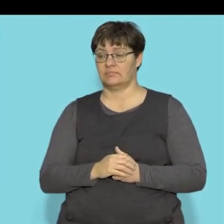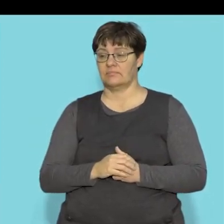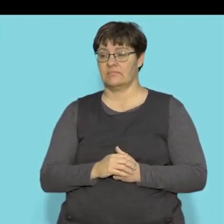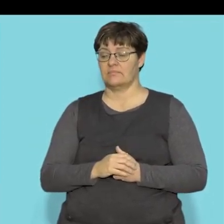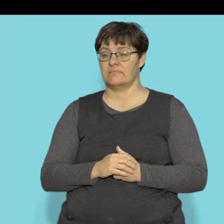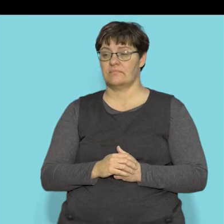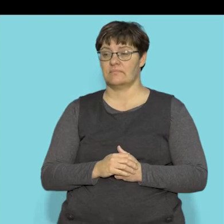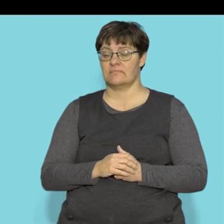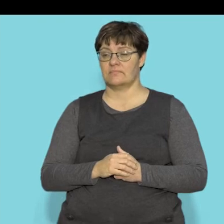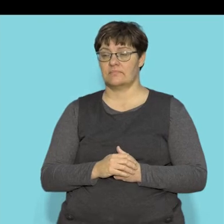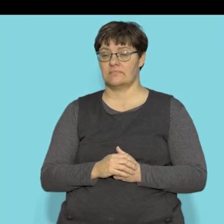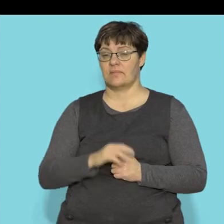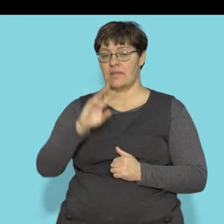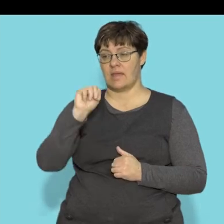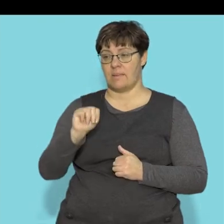0,86.